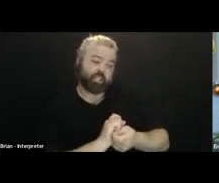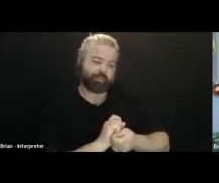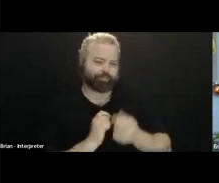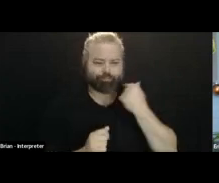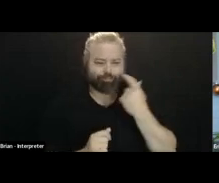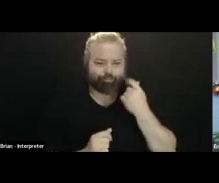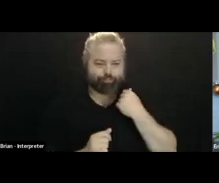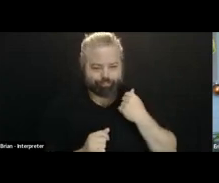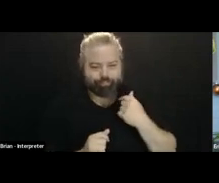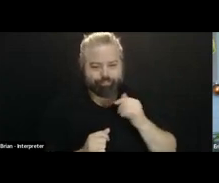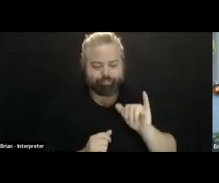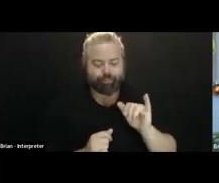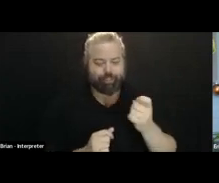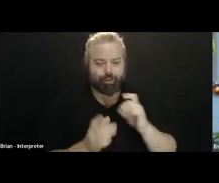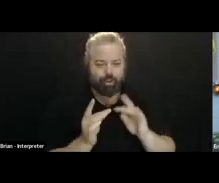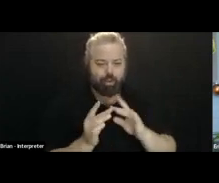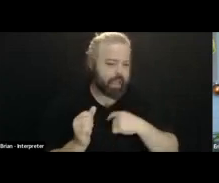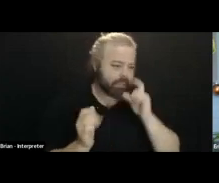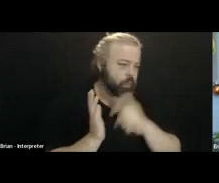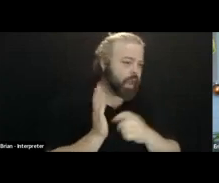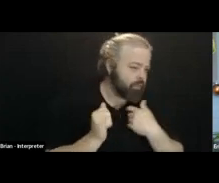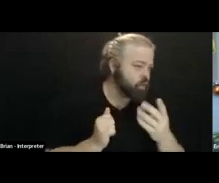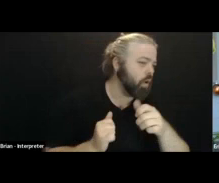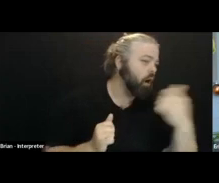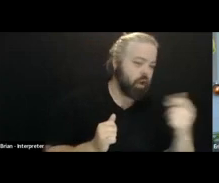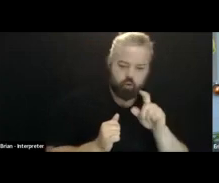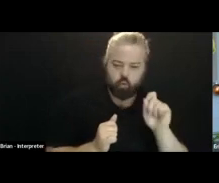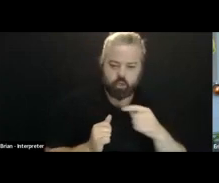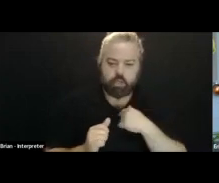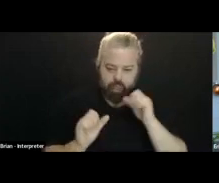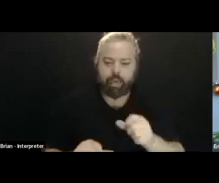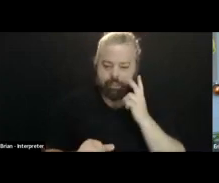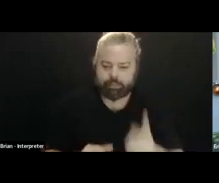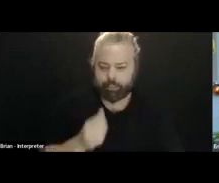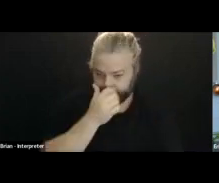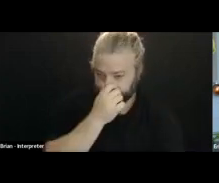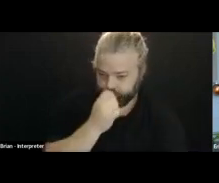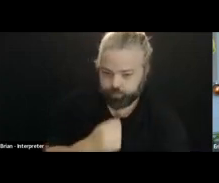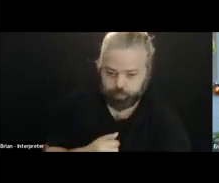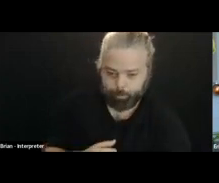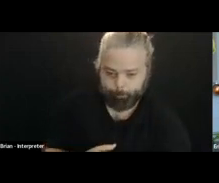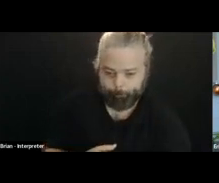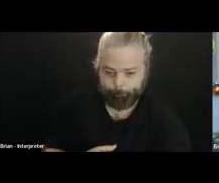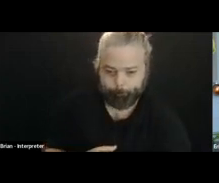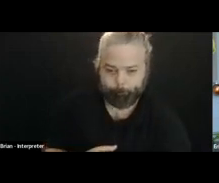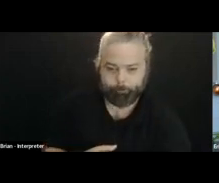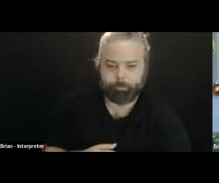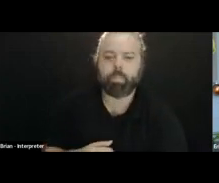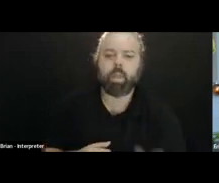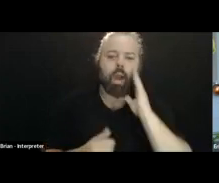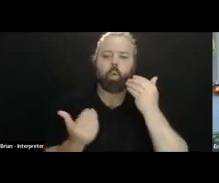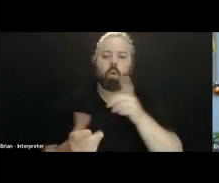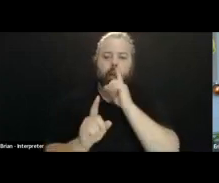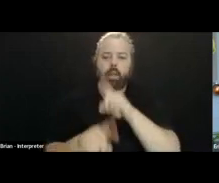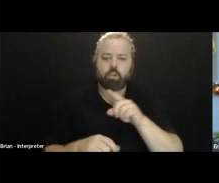Just a little bit of commentary. I see we have a couple other questions that I am able to view, so I'll go ahead and answer. There was one in the